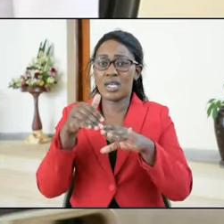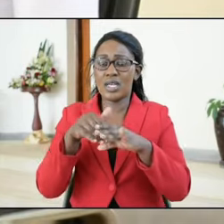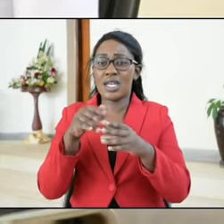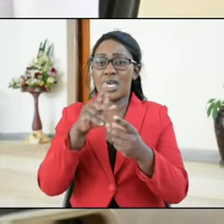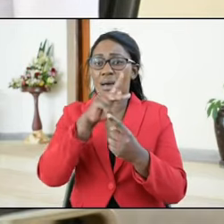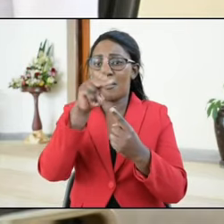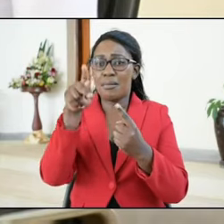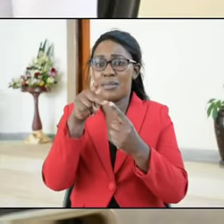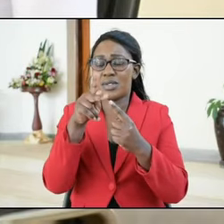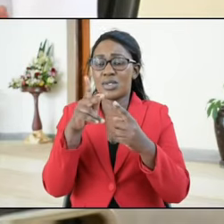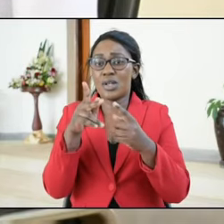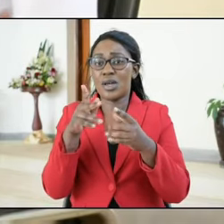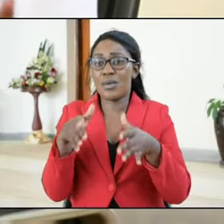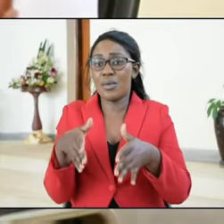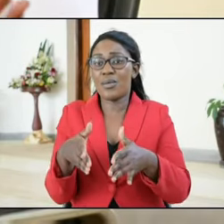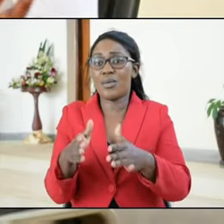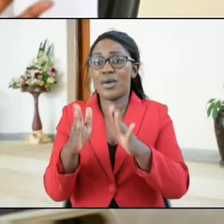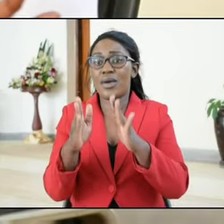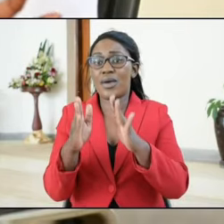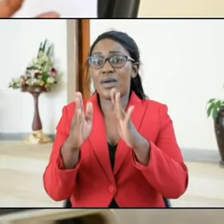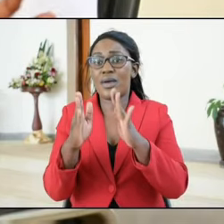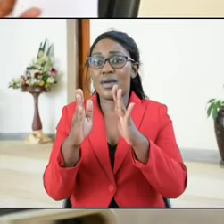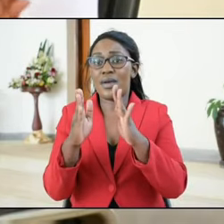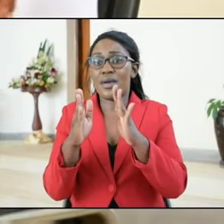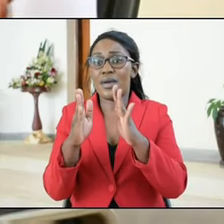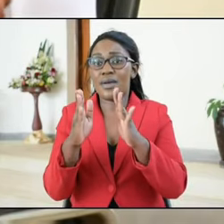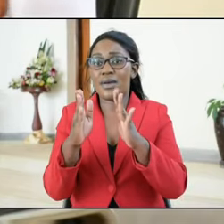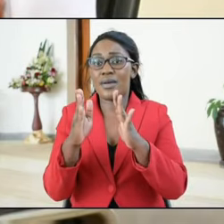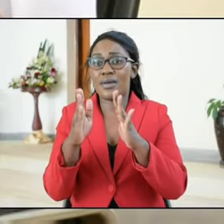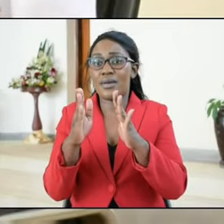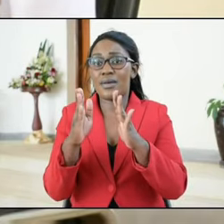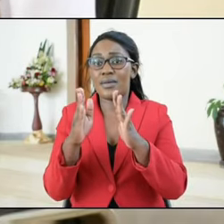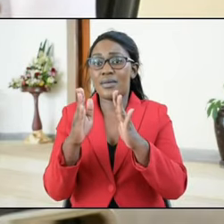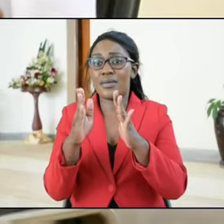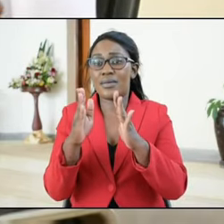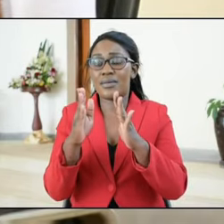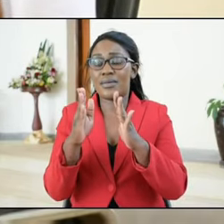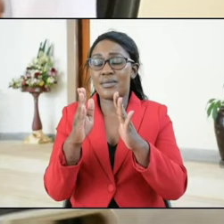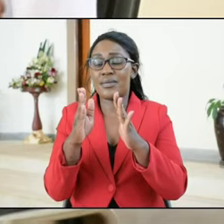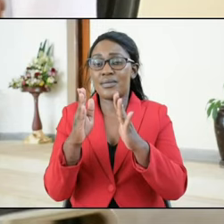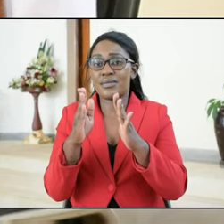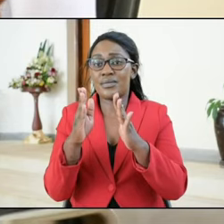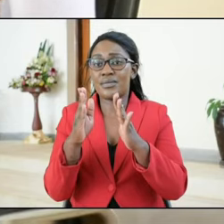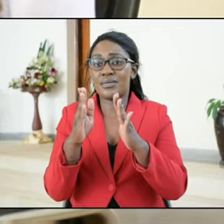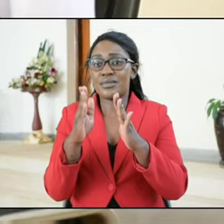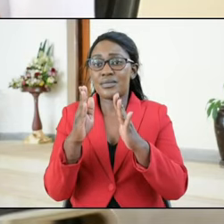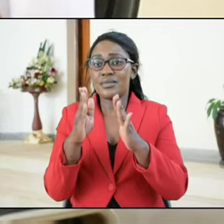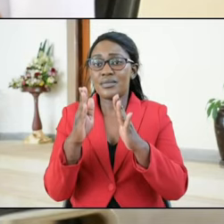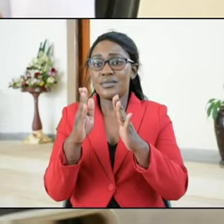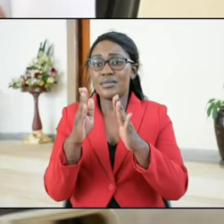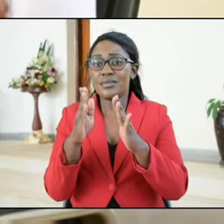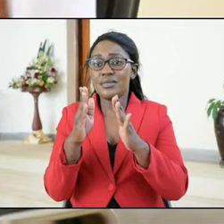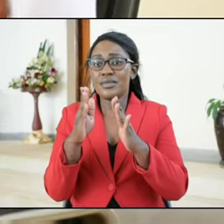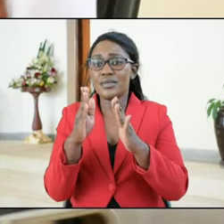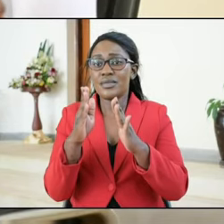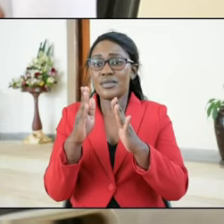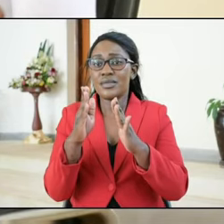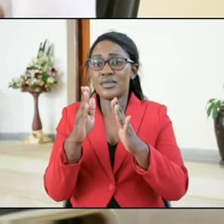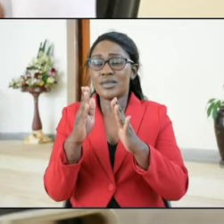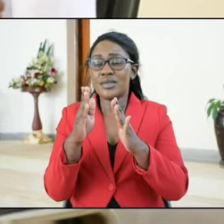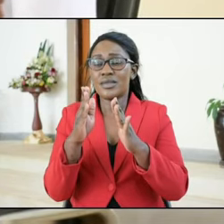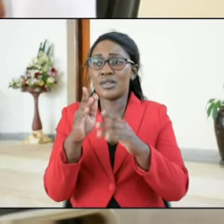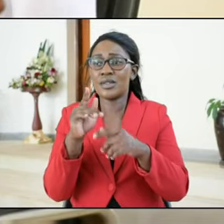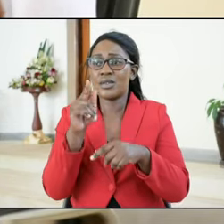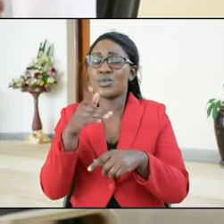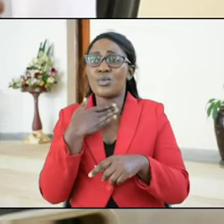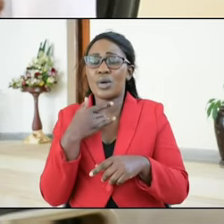saw us interacting with people in a certain way, would they want to worship the God that you're worshiping? Would your